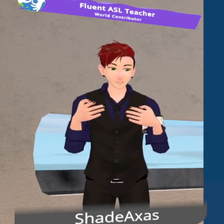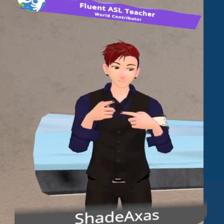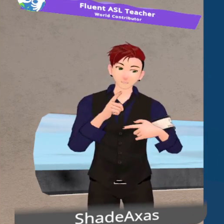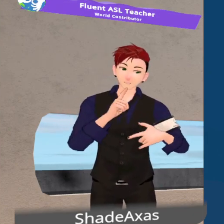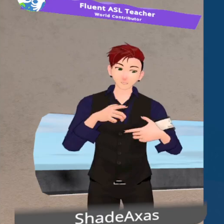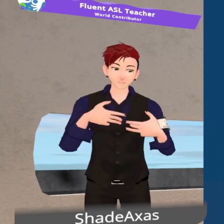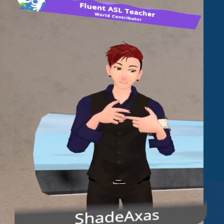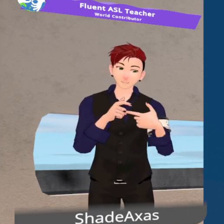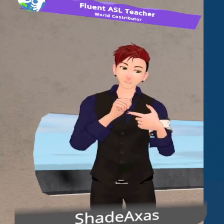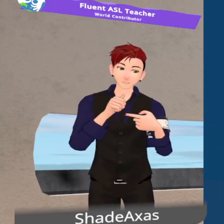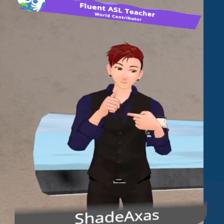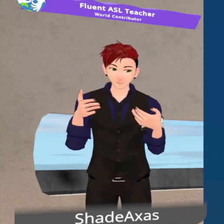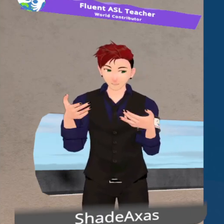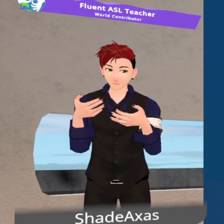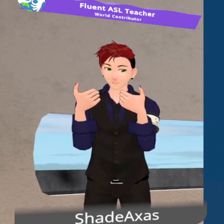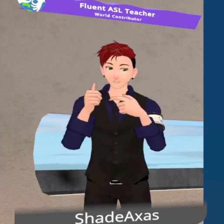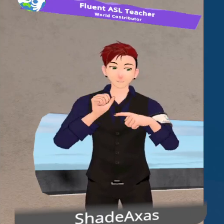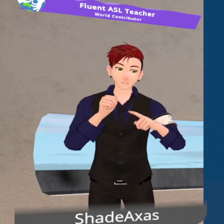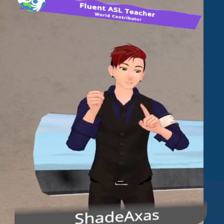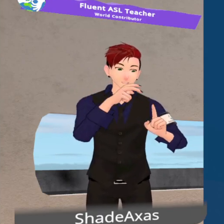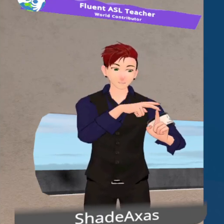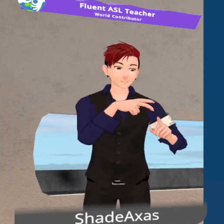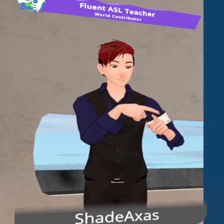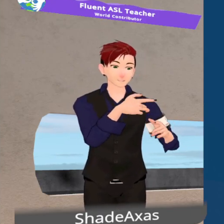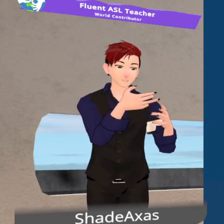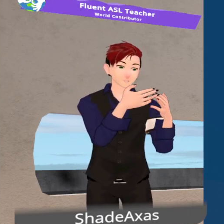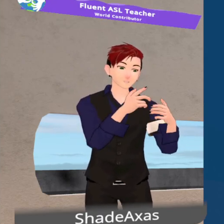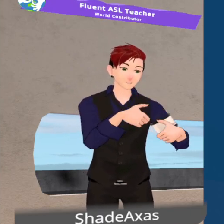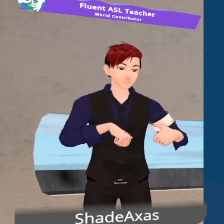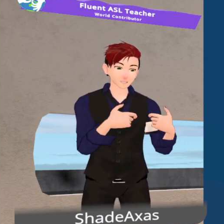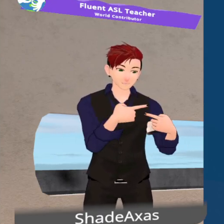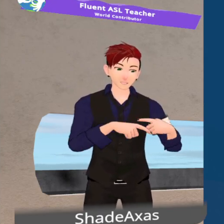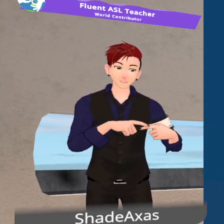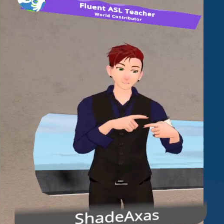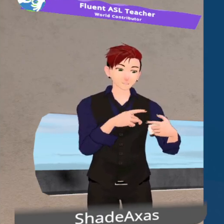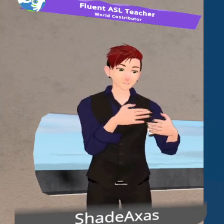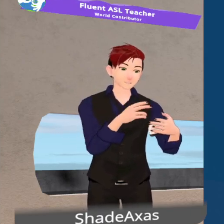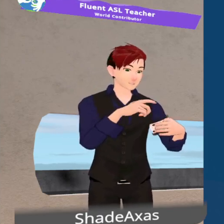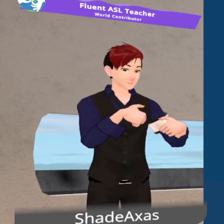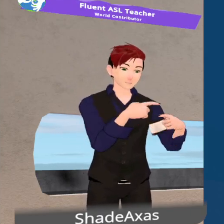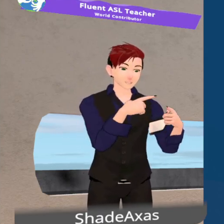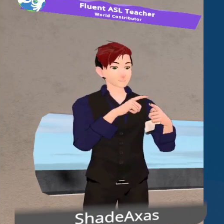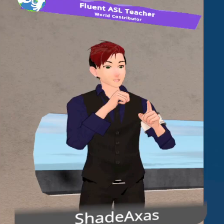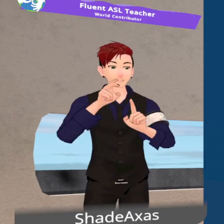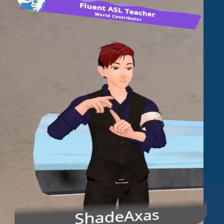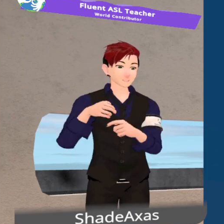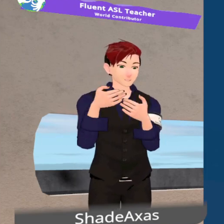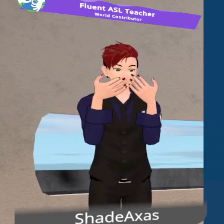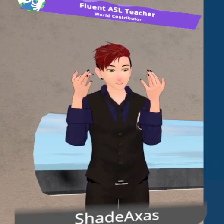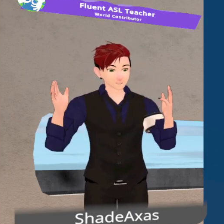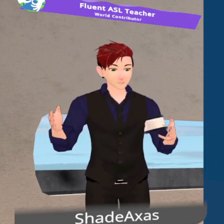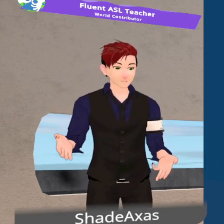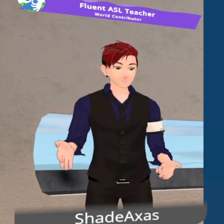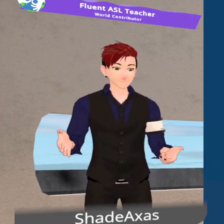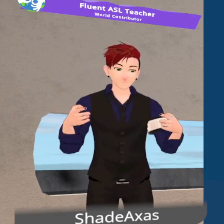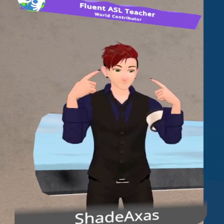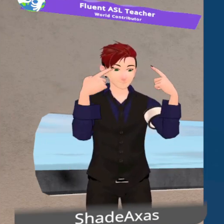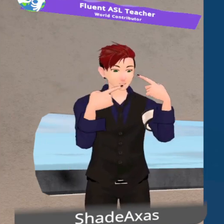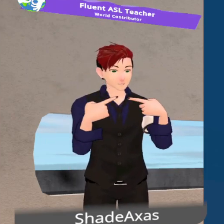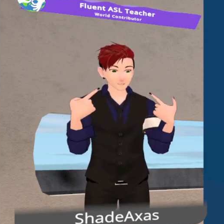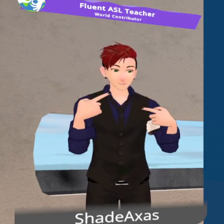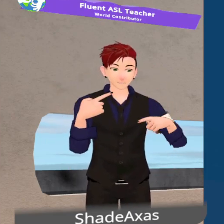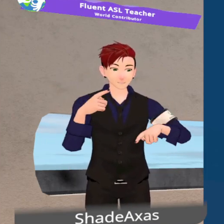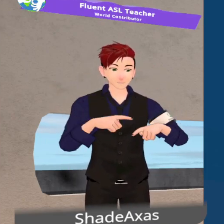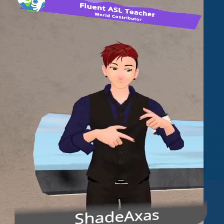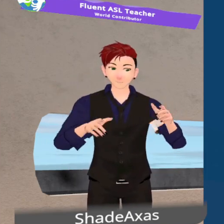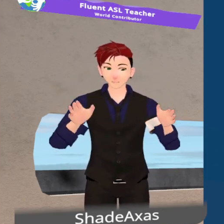But obviously there are things that in VR don't translate to real life sign, and there are things that real life sign don't translate to VR, like